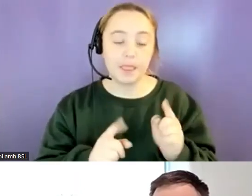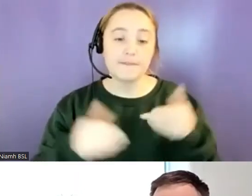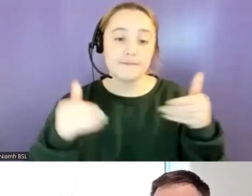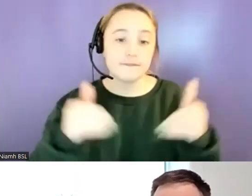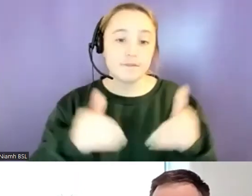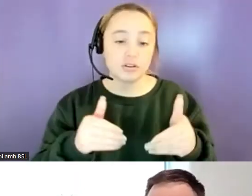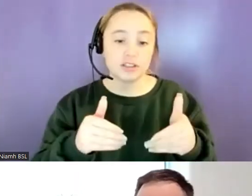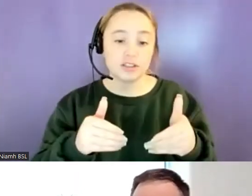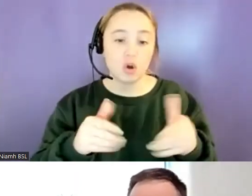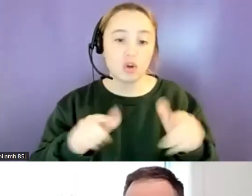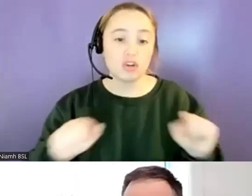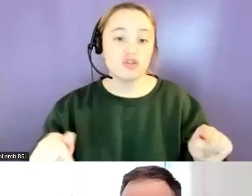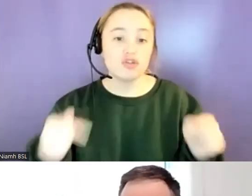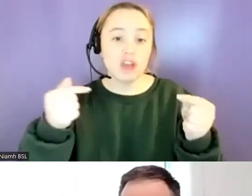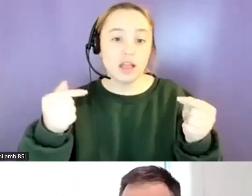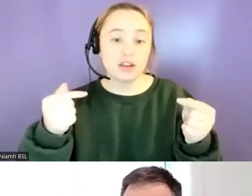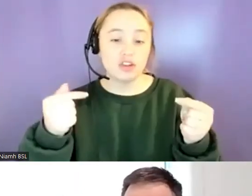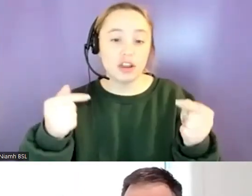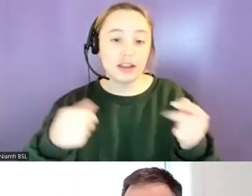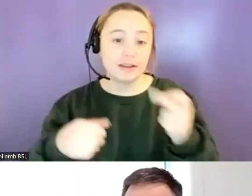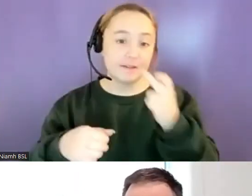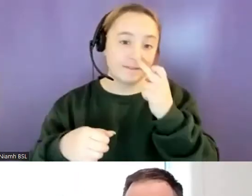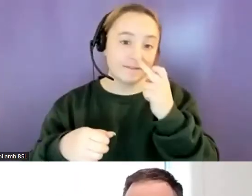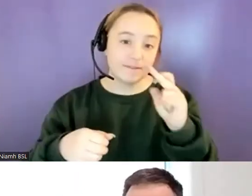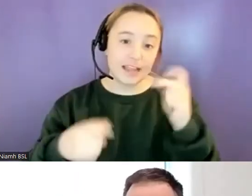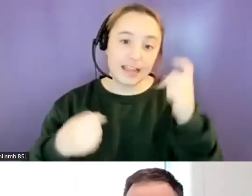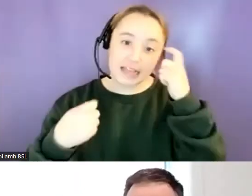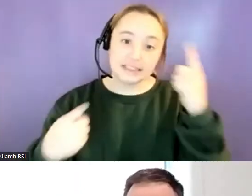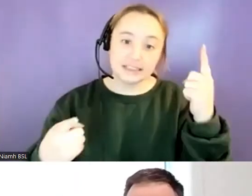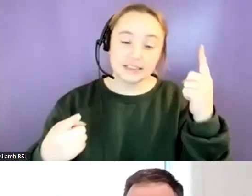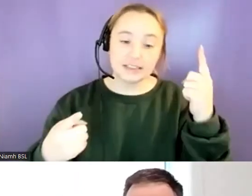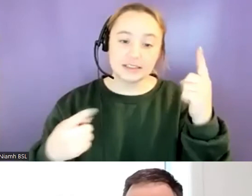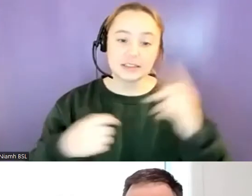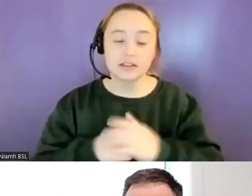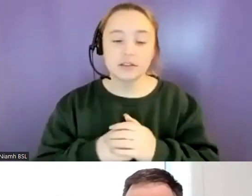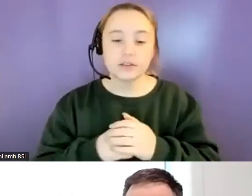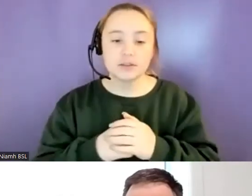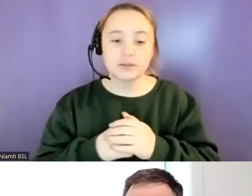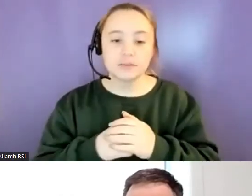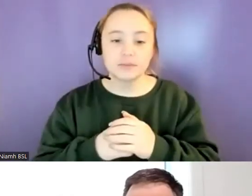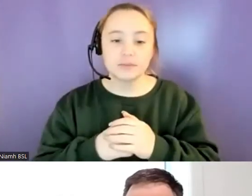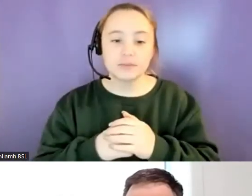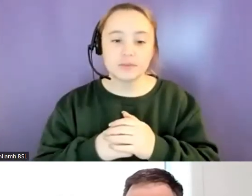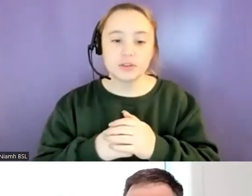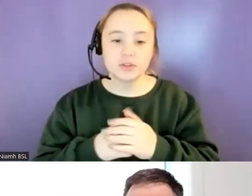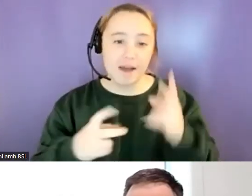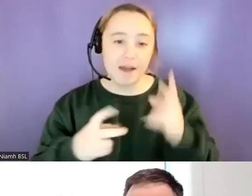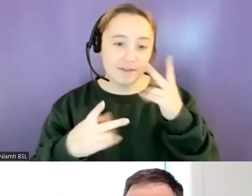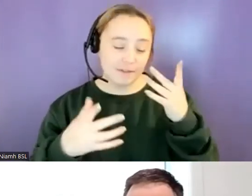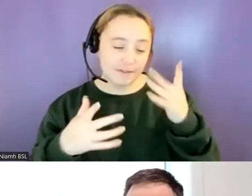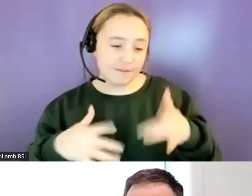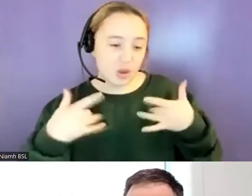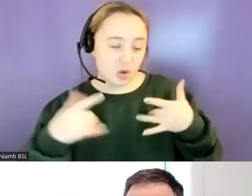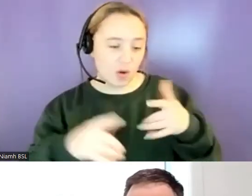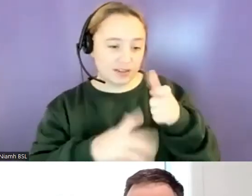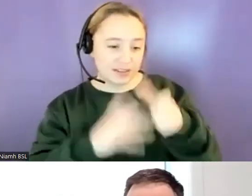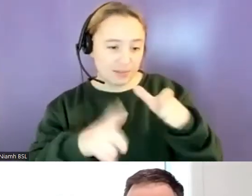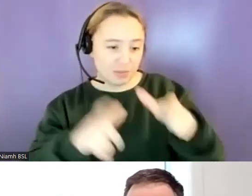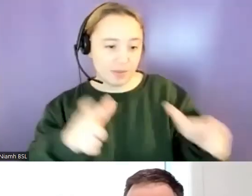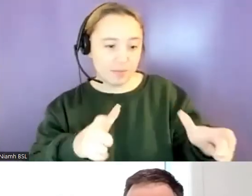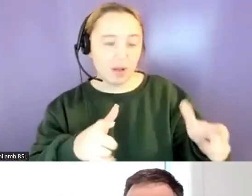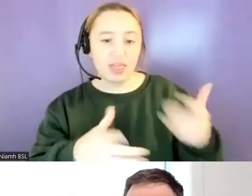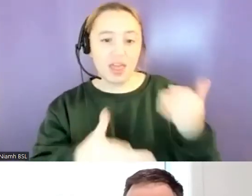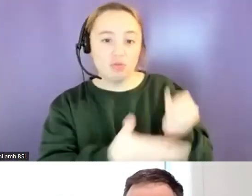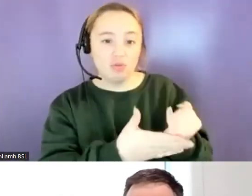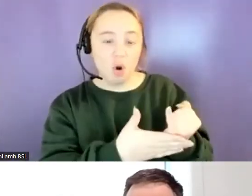focuses on challenging misconceptions about disabled people, and is basically asking